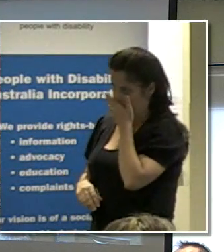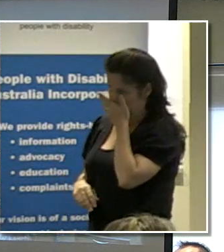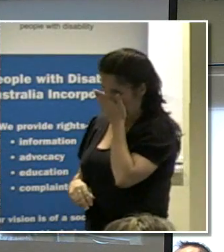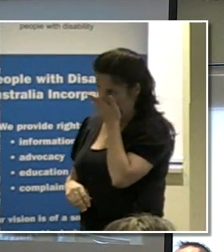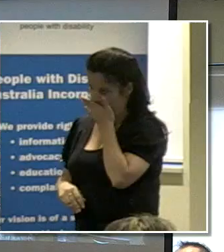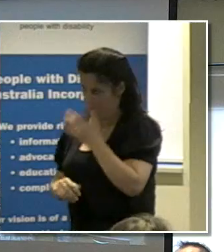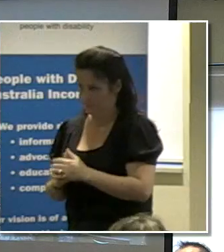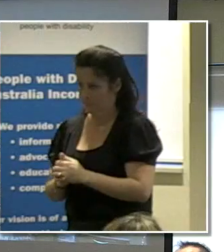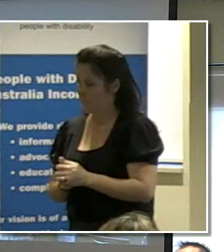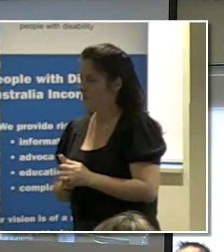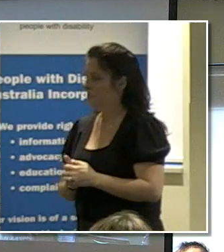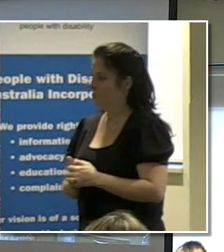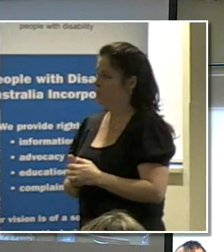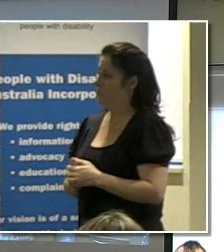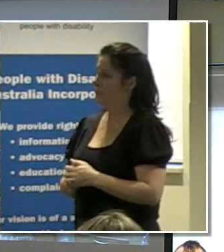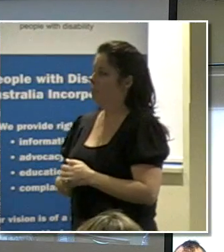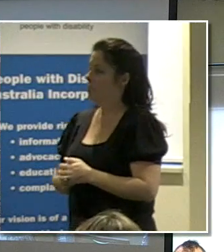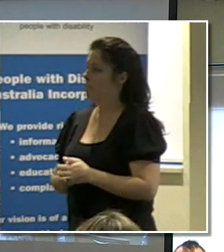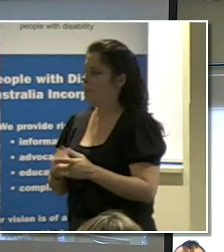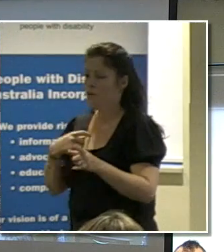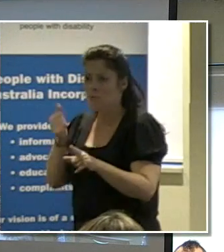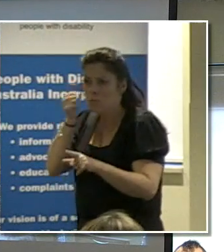Do we need a microphone, Dan?